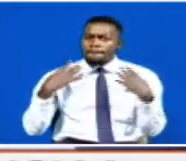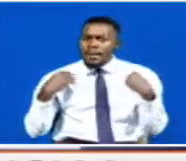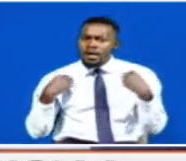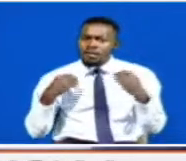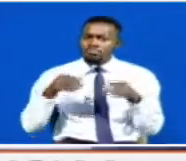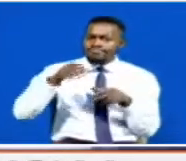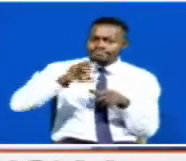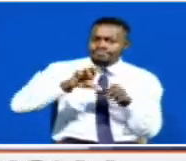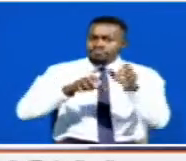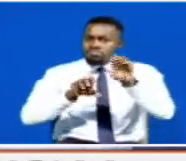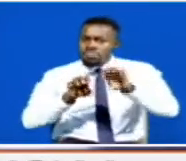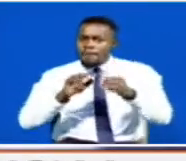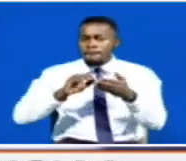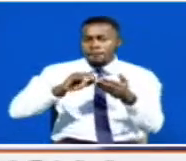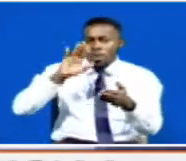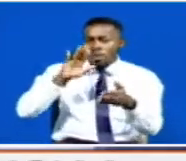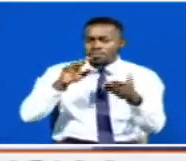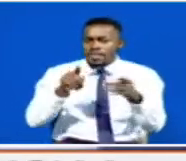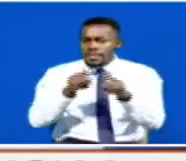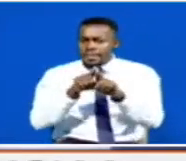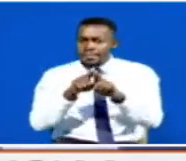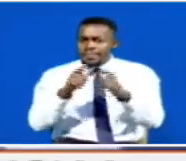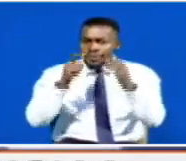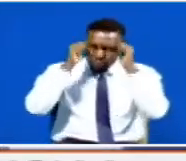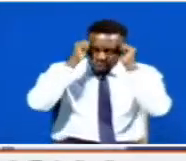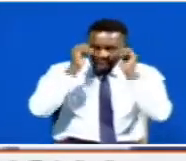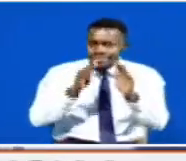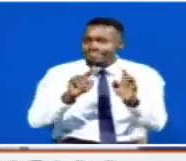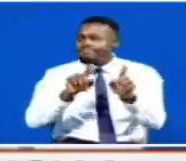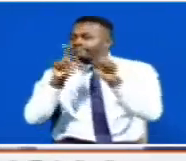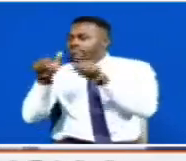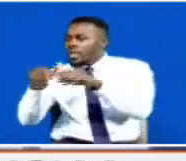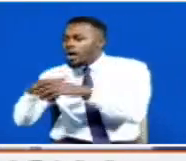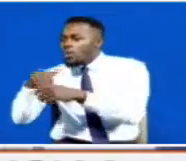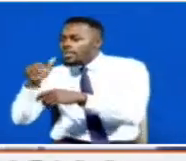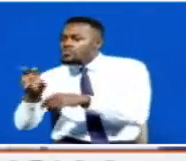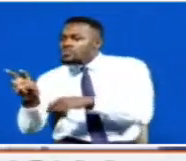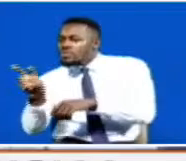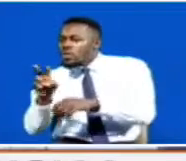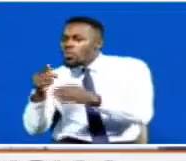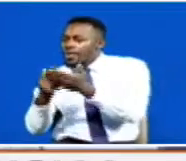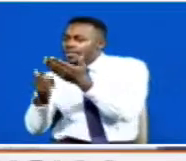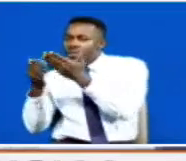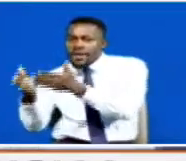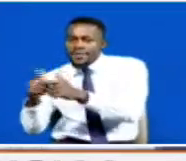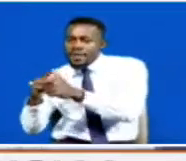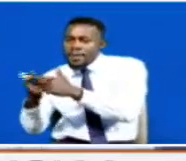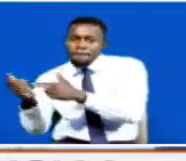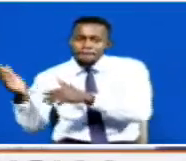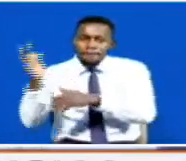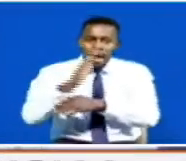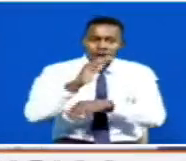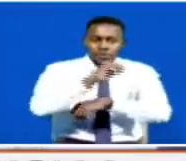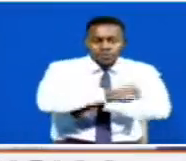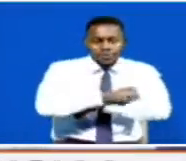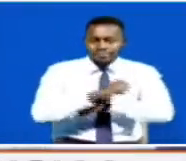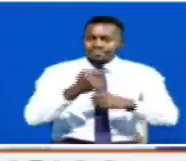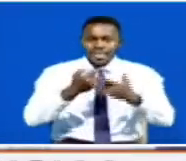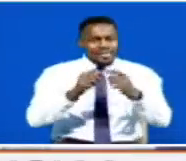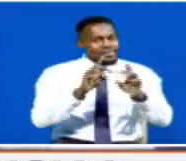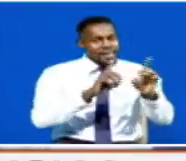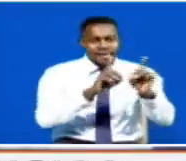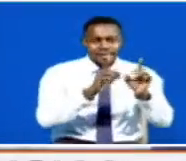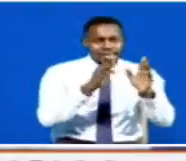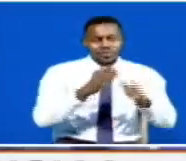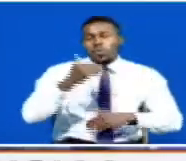out there and check, counter check what is outside versus the things they are learning, and they provided the resources. The parents